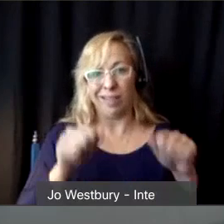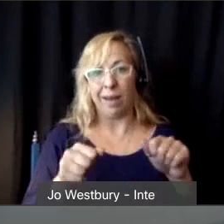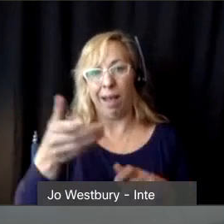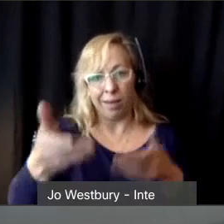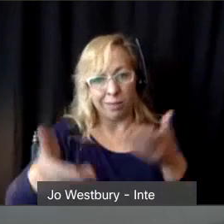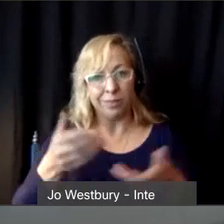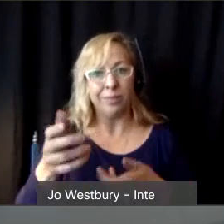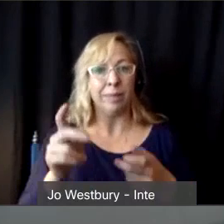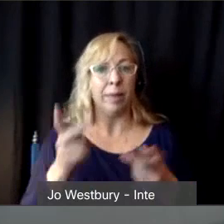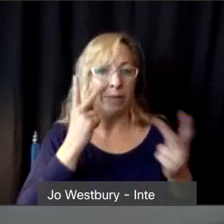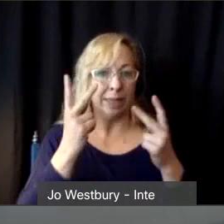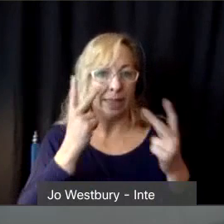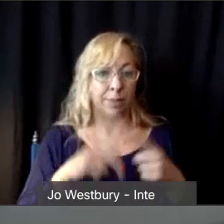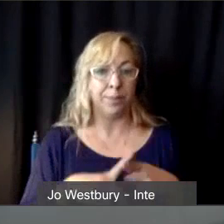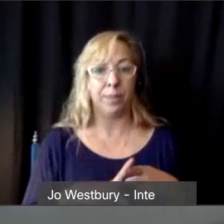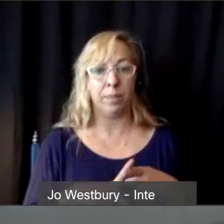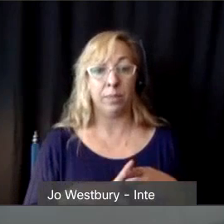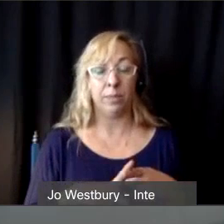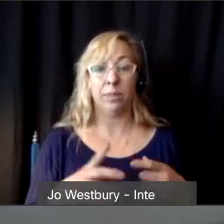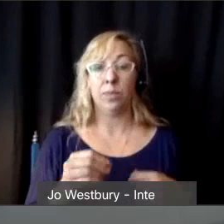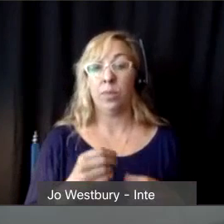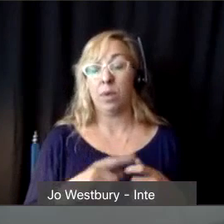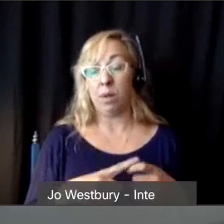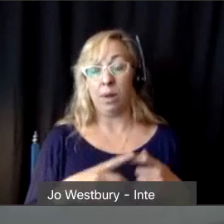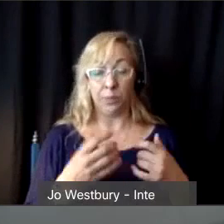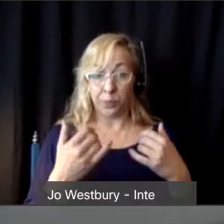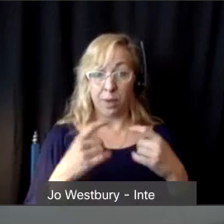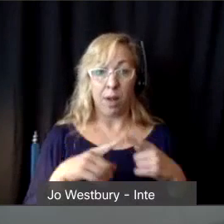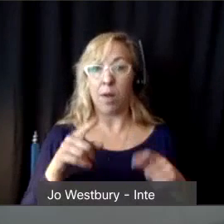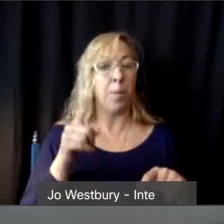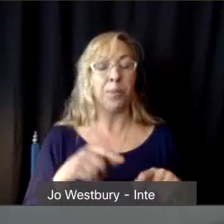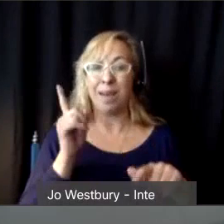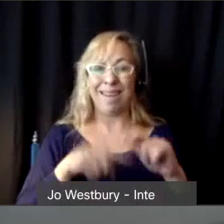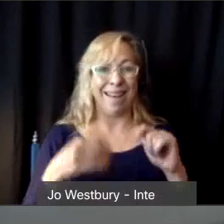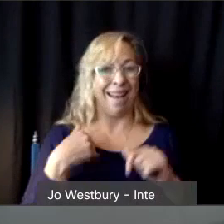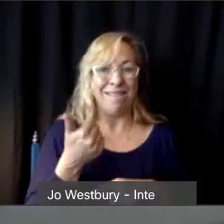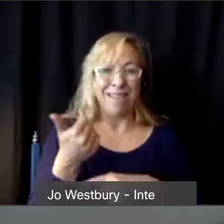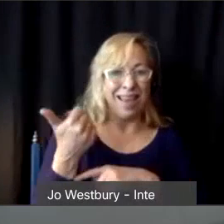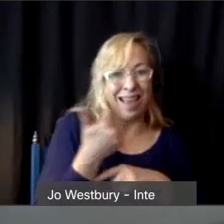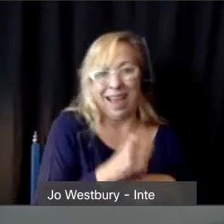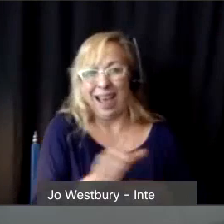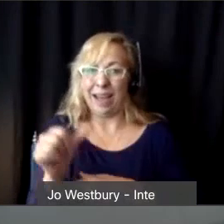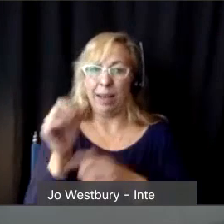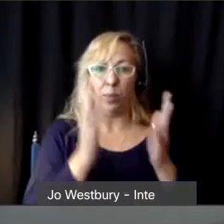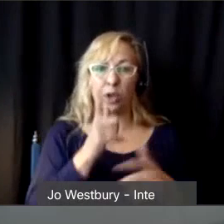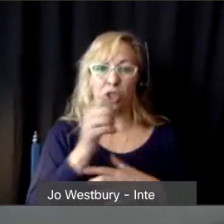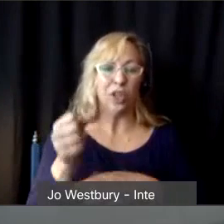And there must not currently be any people at the ICF who are under quarantine or isolation.